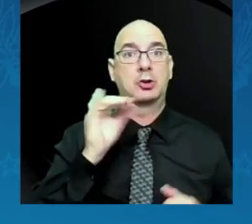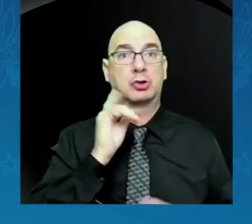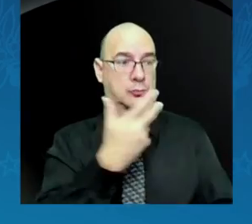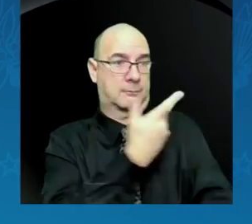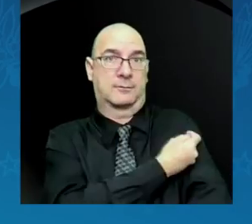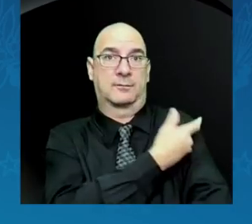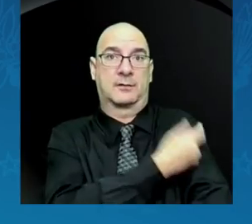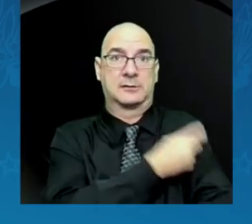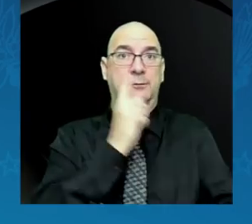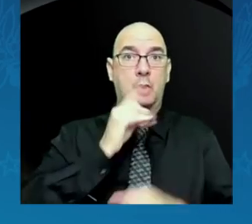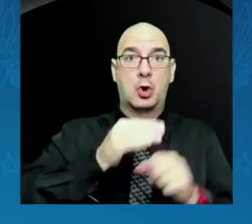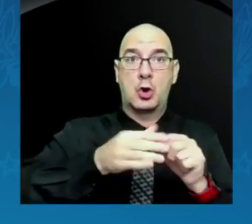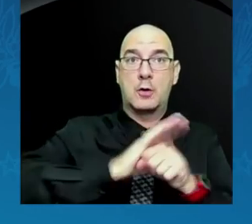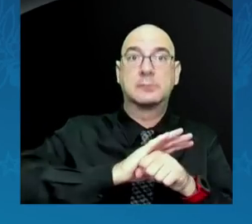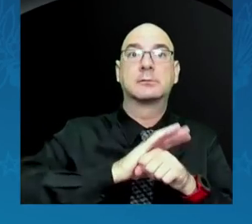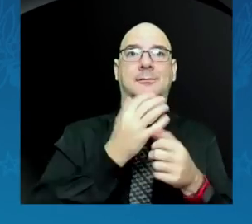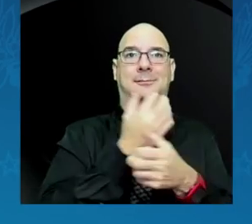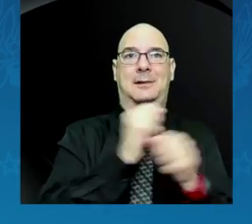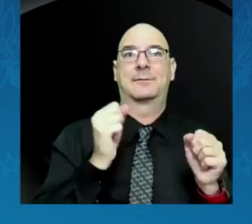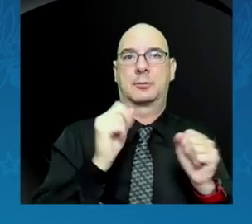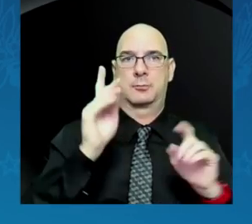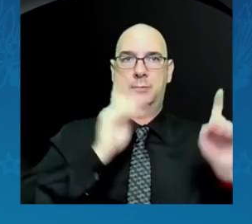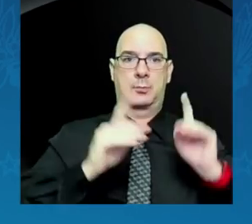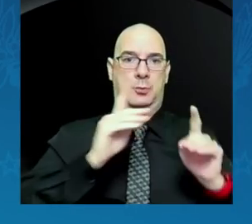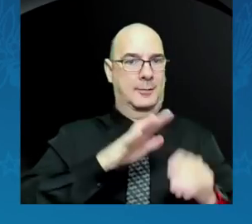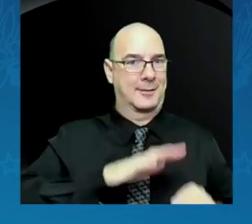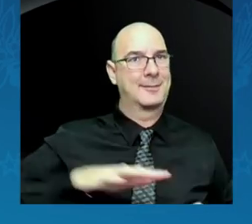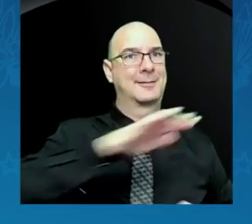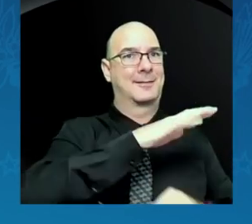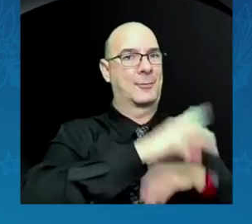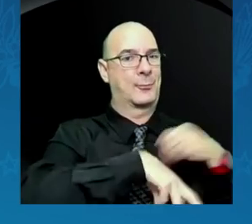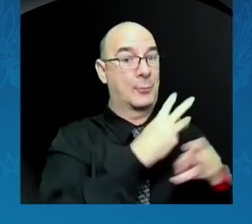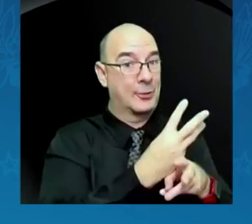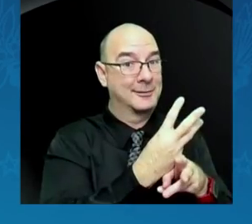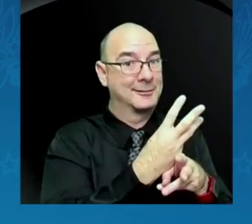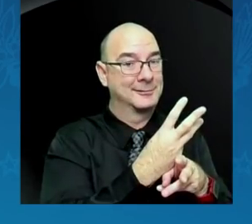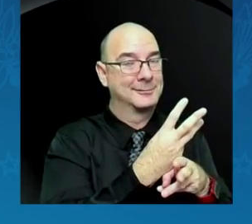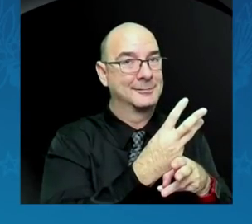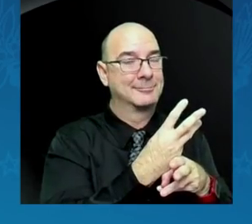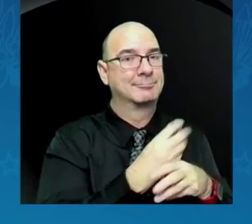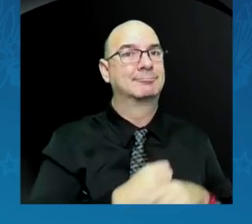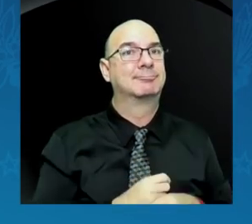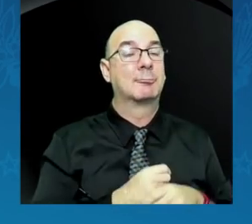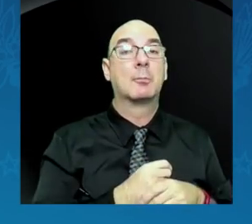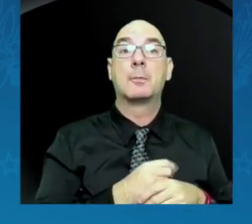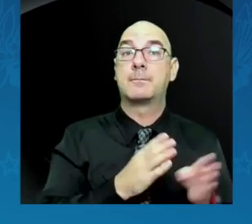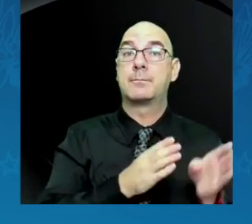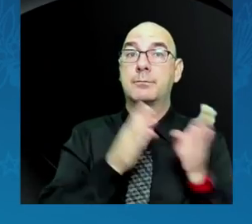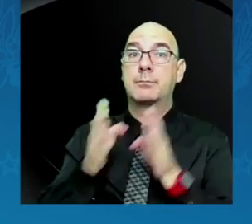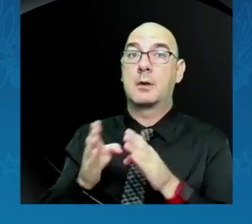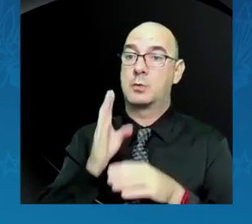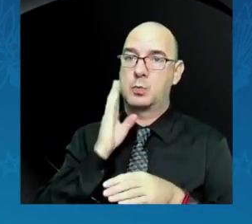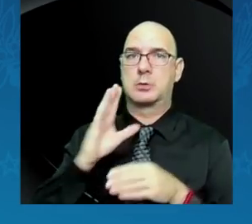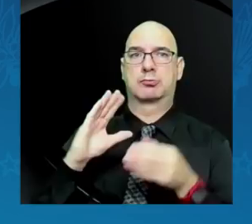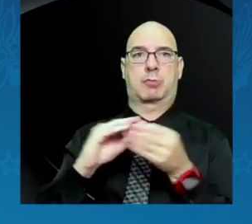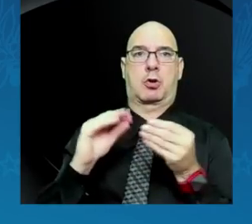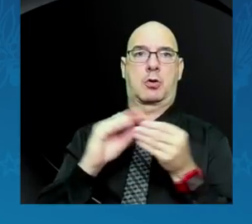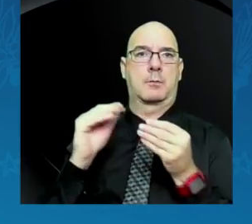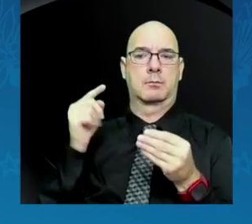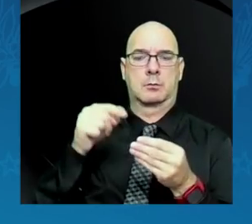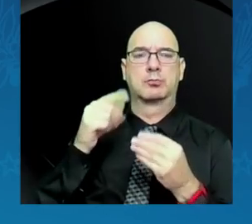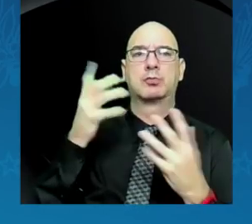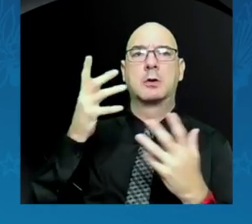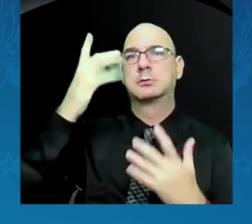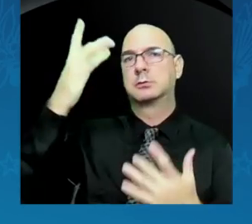about the pandemic in the context of global health, in the context of our need to prepare for the